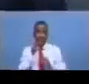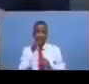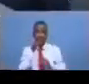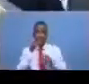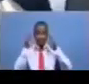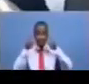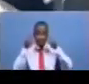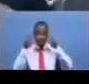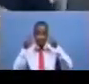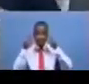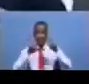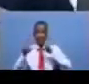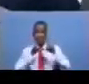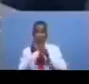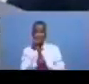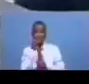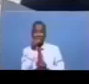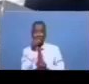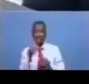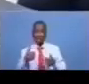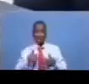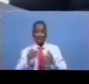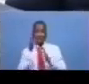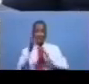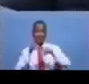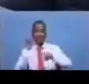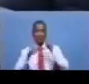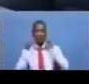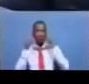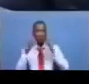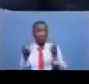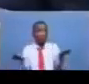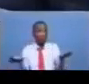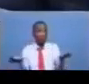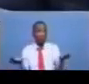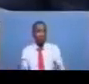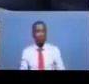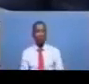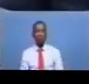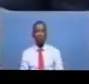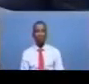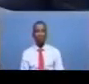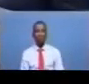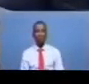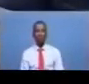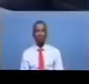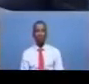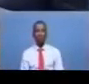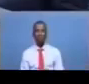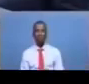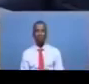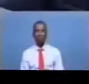adakan ta zo ta faɗi gaskiyan abin da ta yi domin duba ta kawo figa yau gobe ta ce ta sake jibi ta